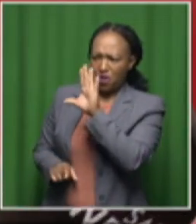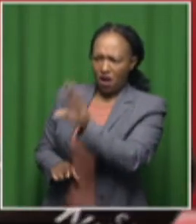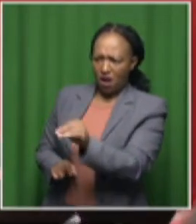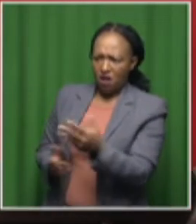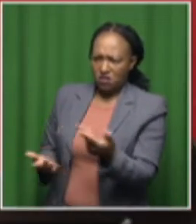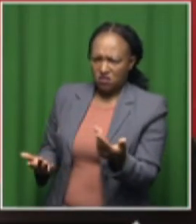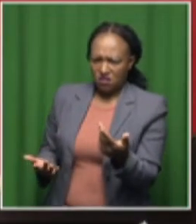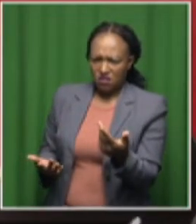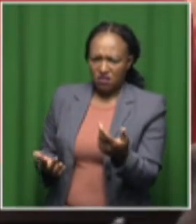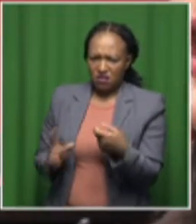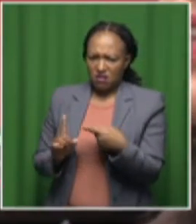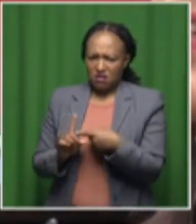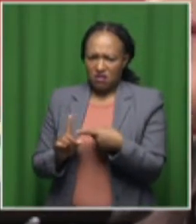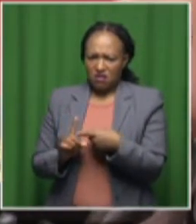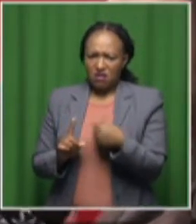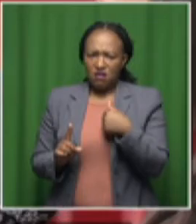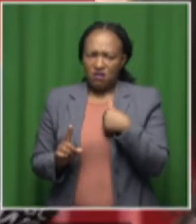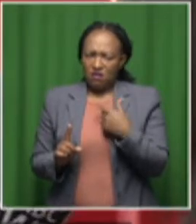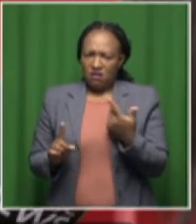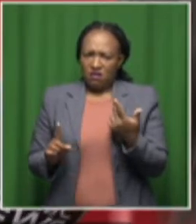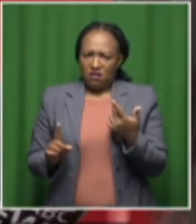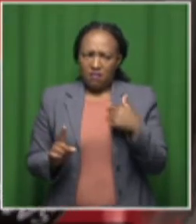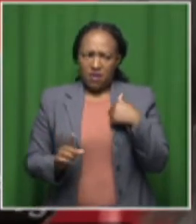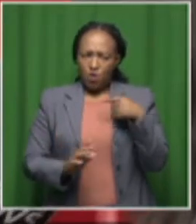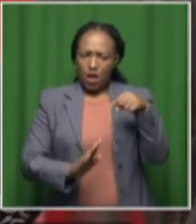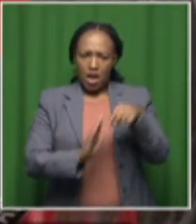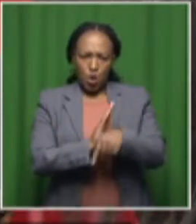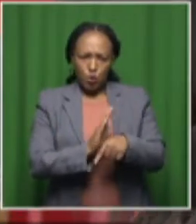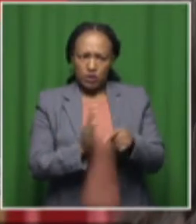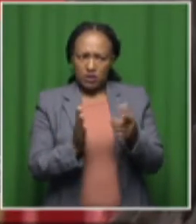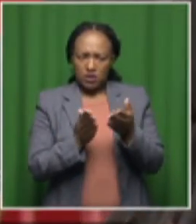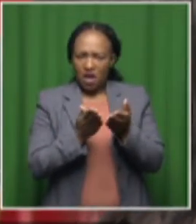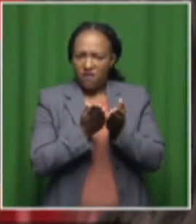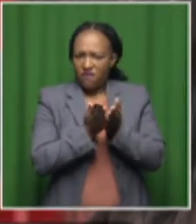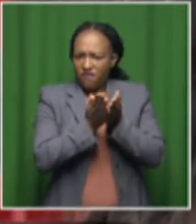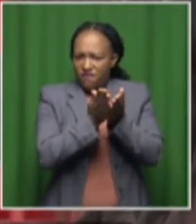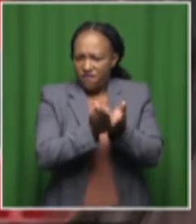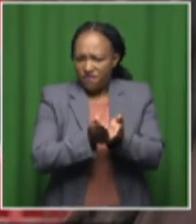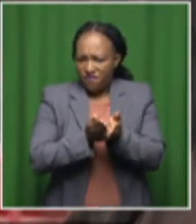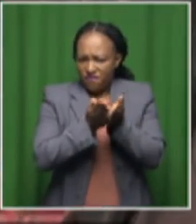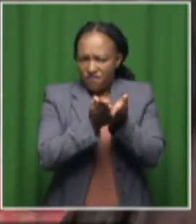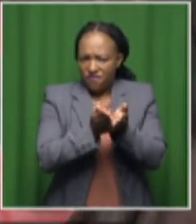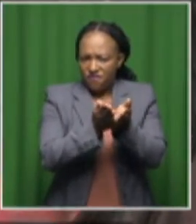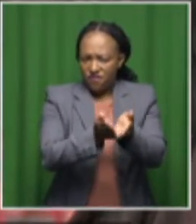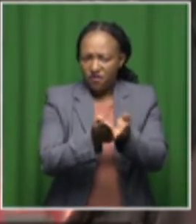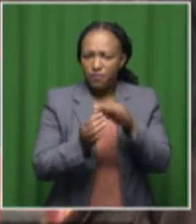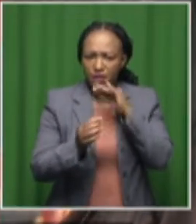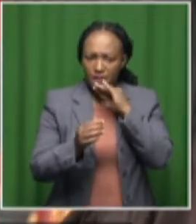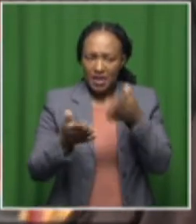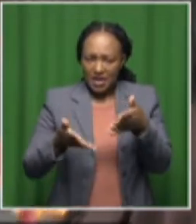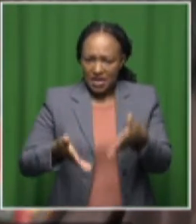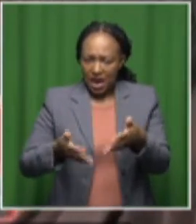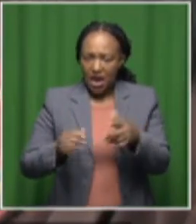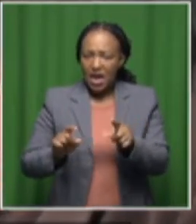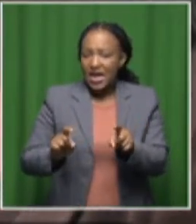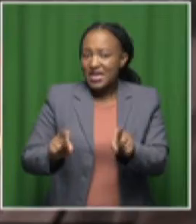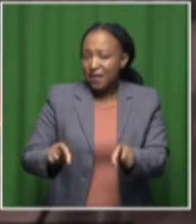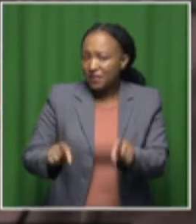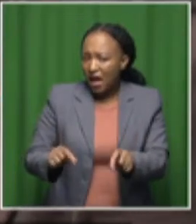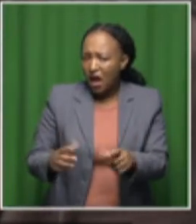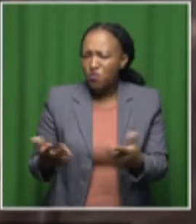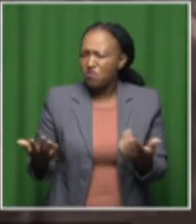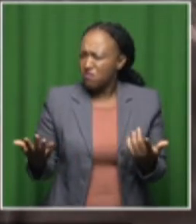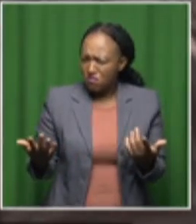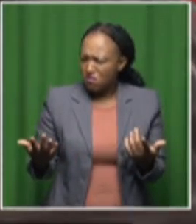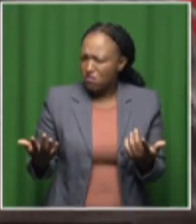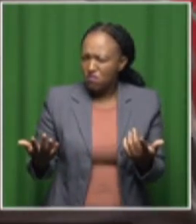Mr. Fakir, because I was going to ask, are we losing this vessel completely? Will she still be based or berthed here in Cape Town? Just talk